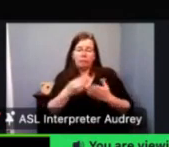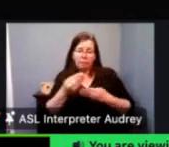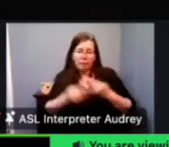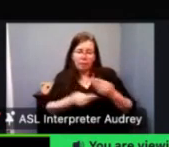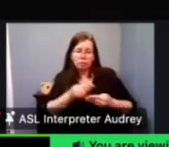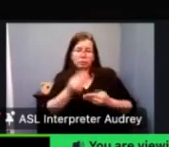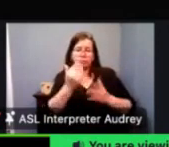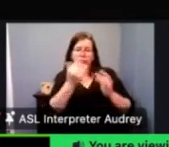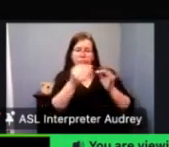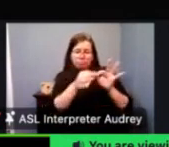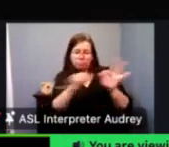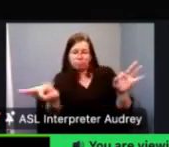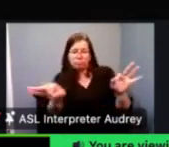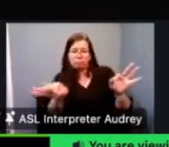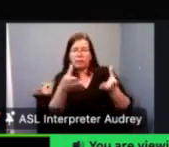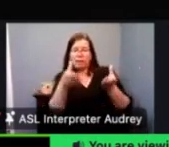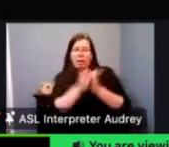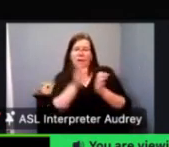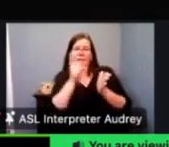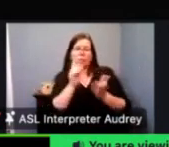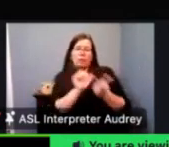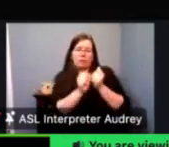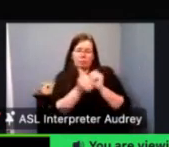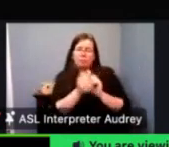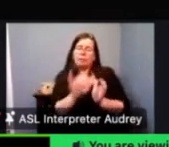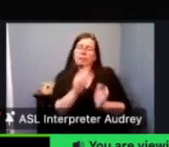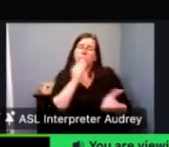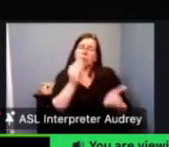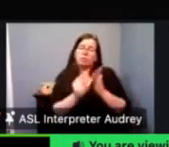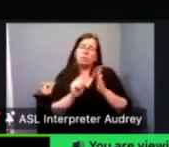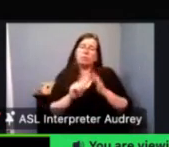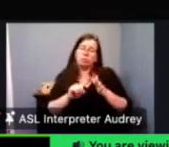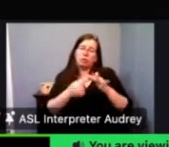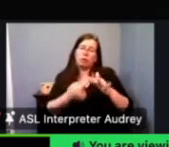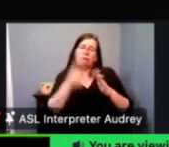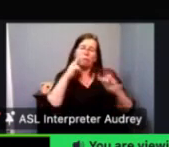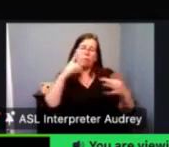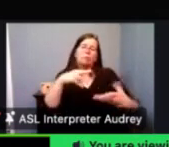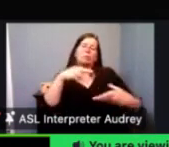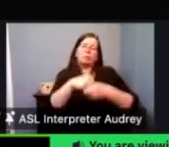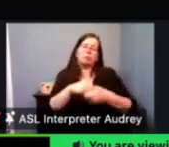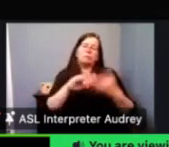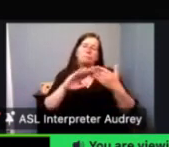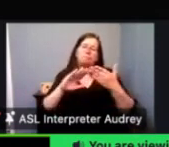to even ask for the accommodation, like that's a great first step of being inclusive.